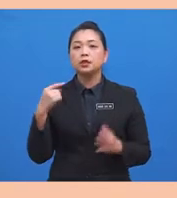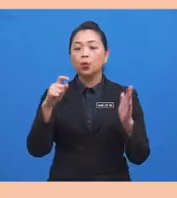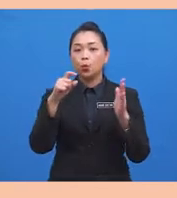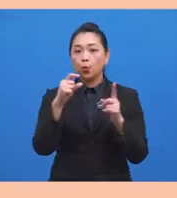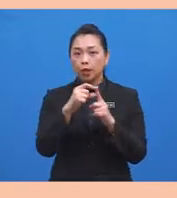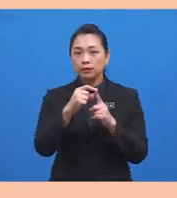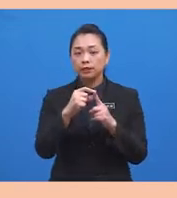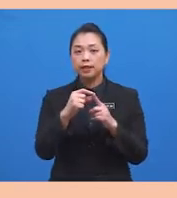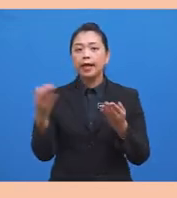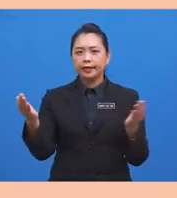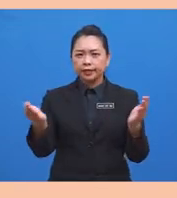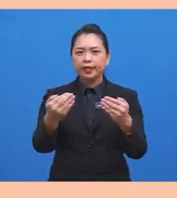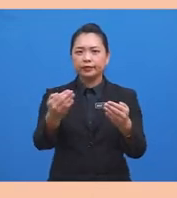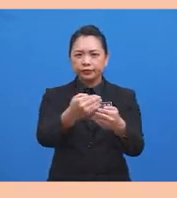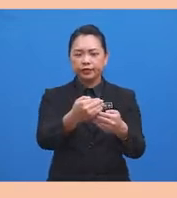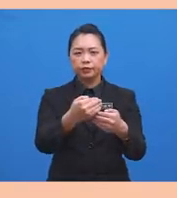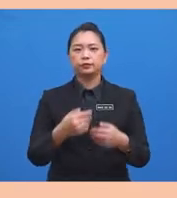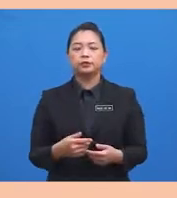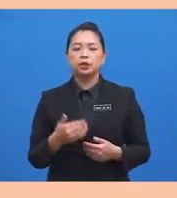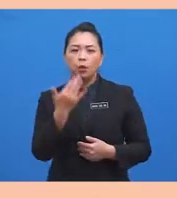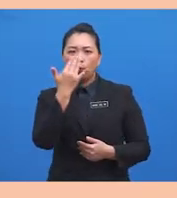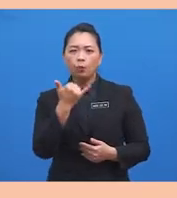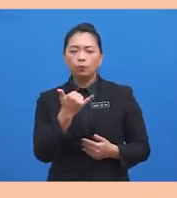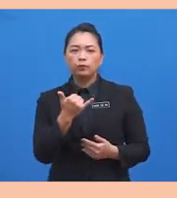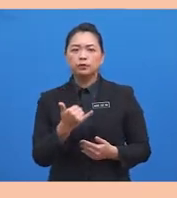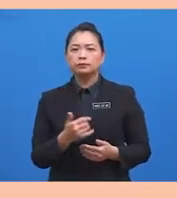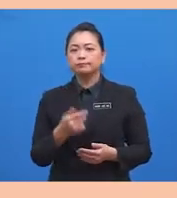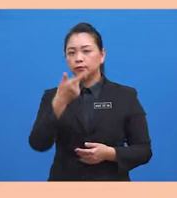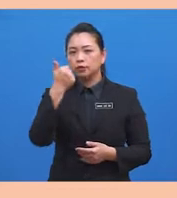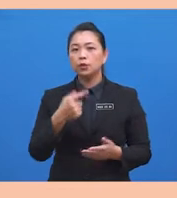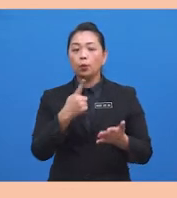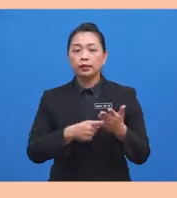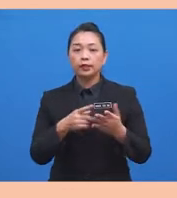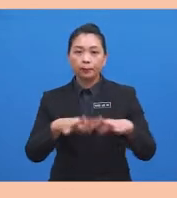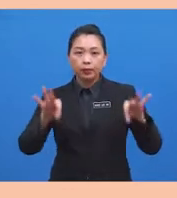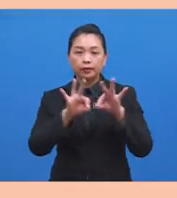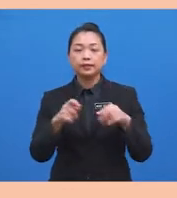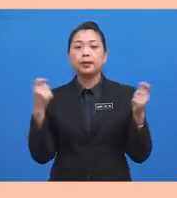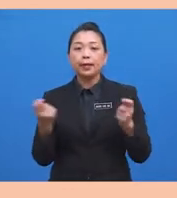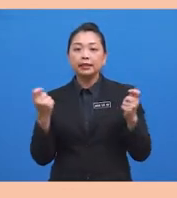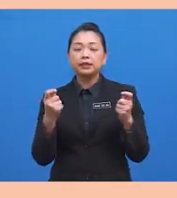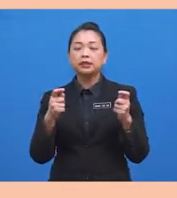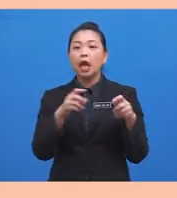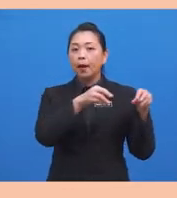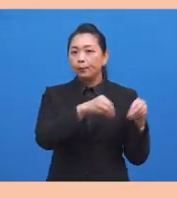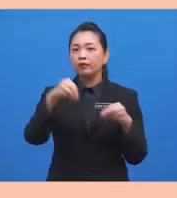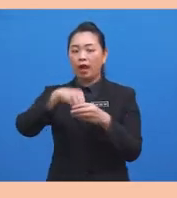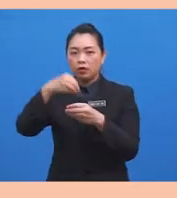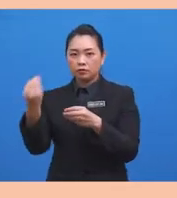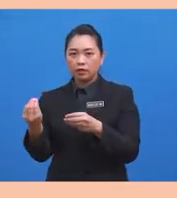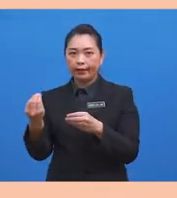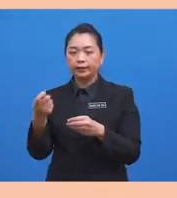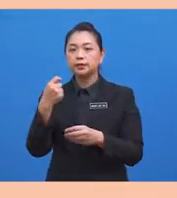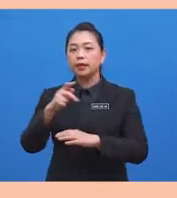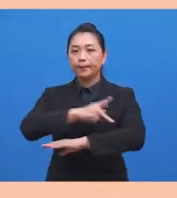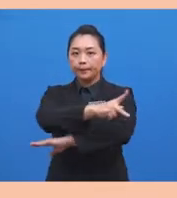gathering. But what is more important is the phrase, party, moved outside to Cedar Park, telling